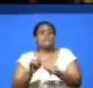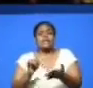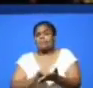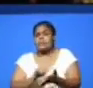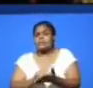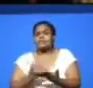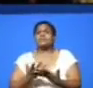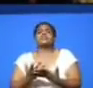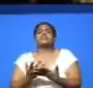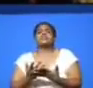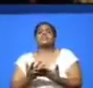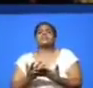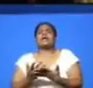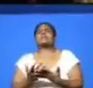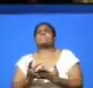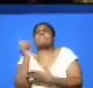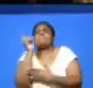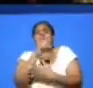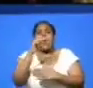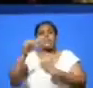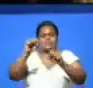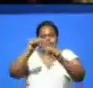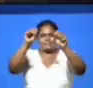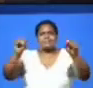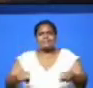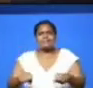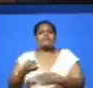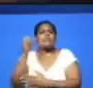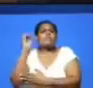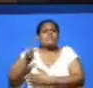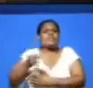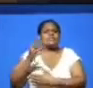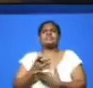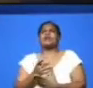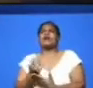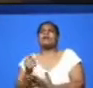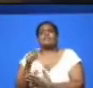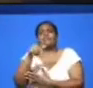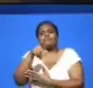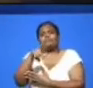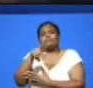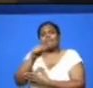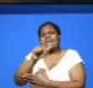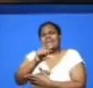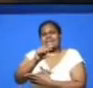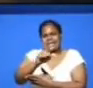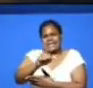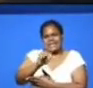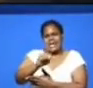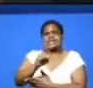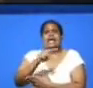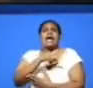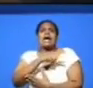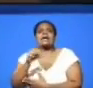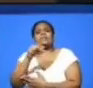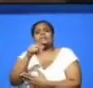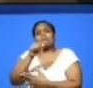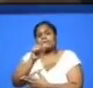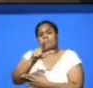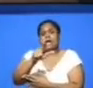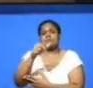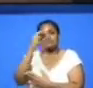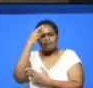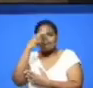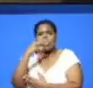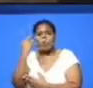that an apostate system, the bridging of pagan Rome and papal Rome, oh Lord, help the preacher.